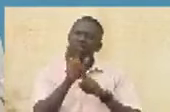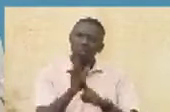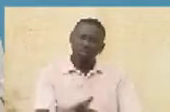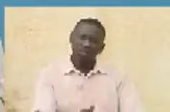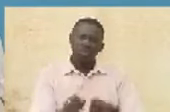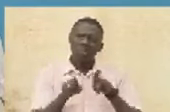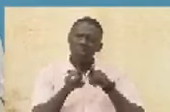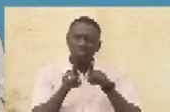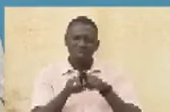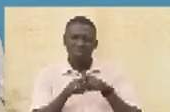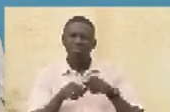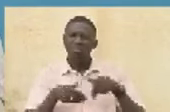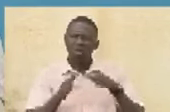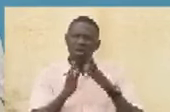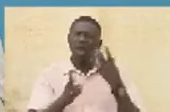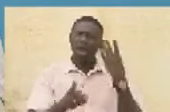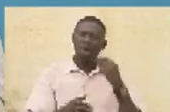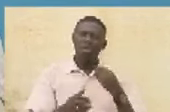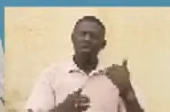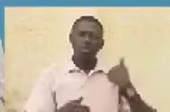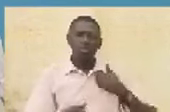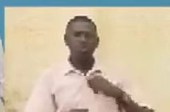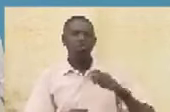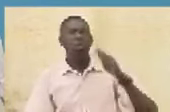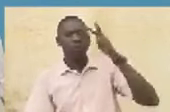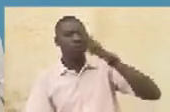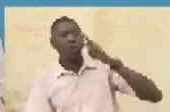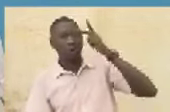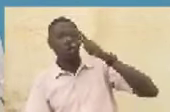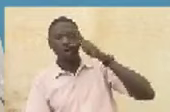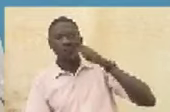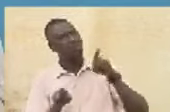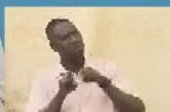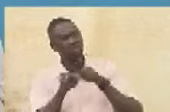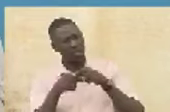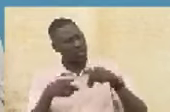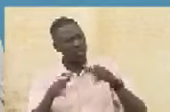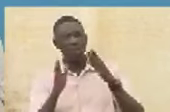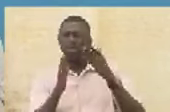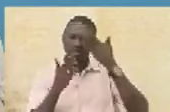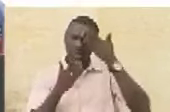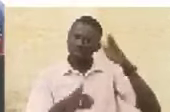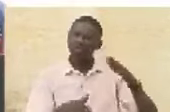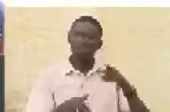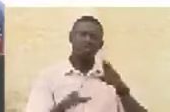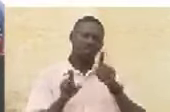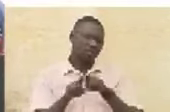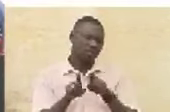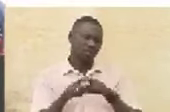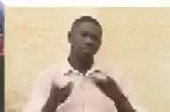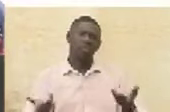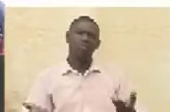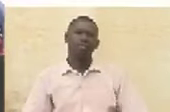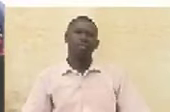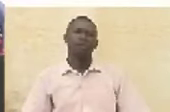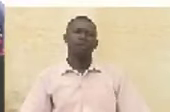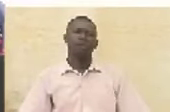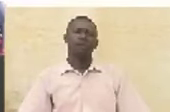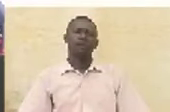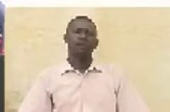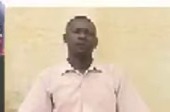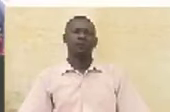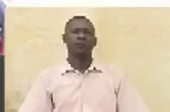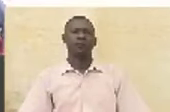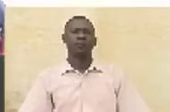drunk, just people who are just drunk and they don't know what you don't know what you are doing. Were you aware of your